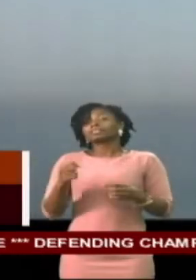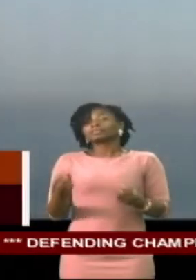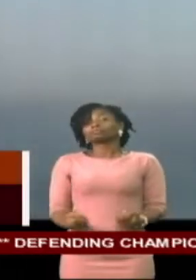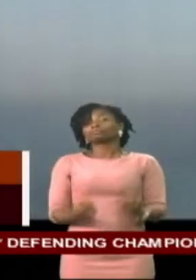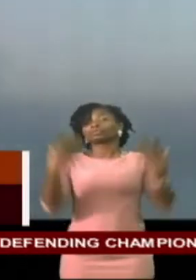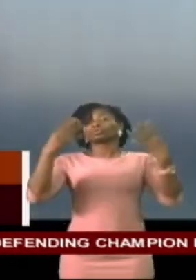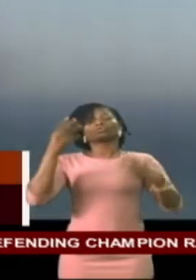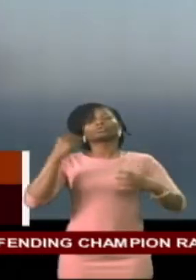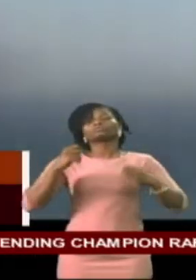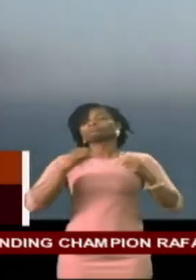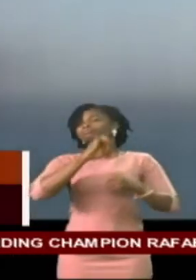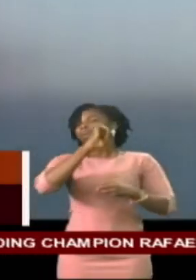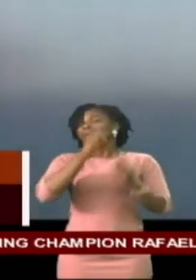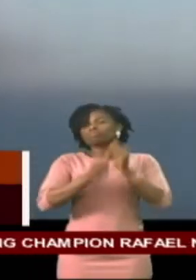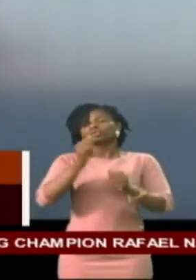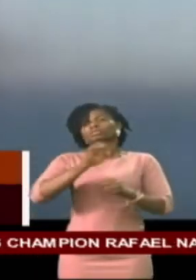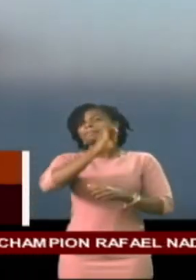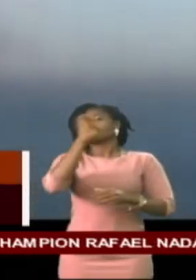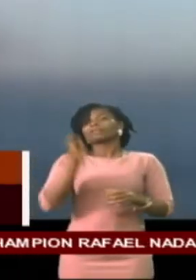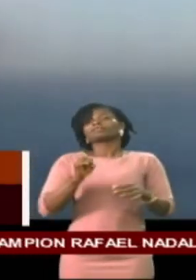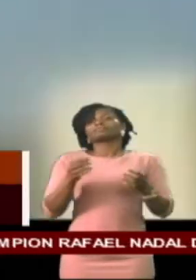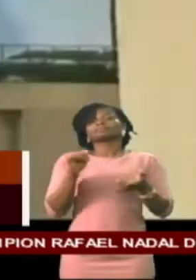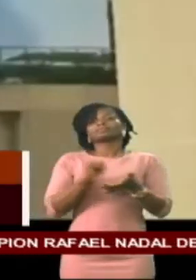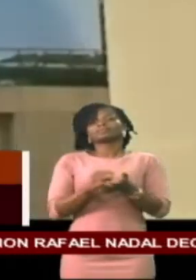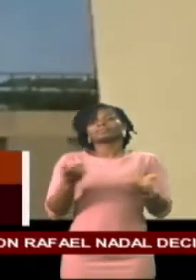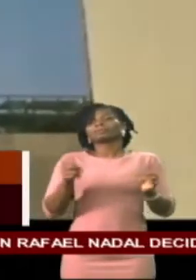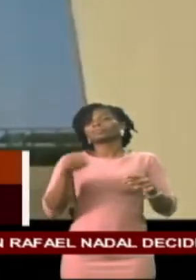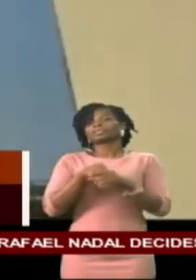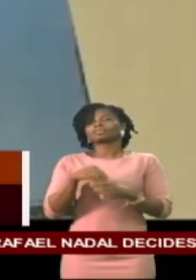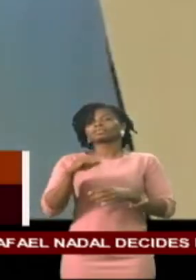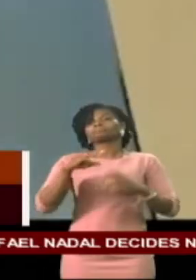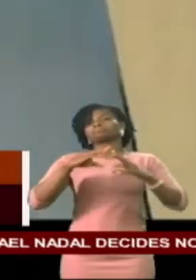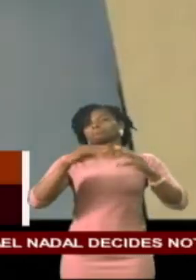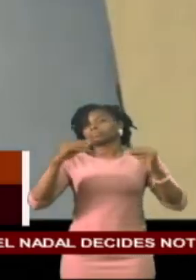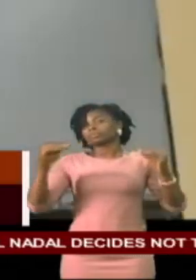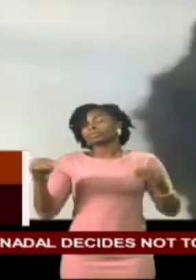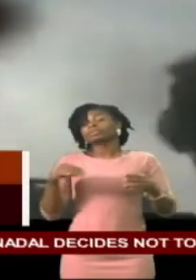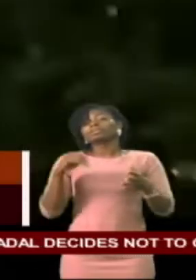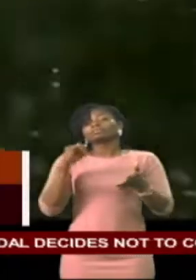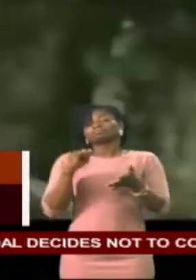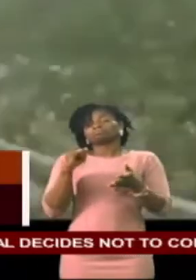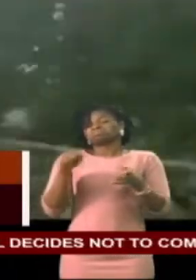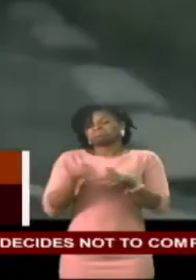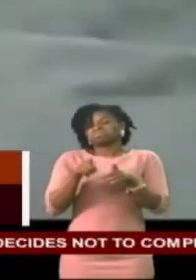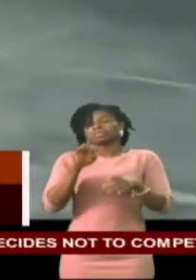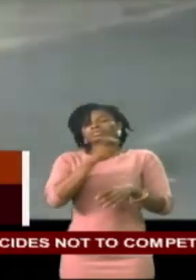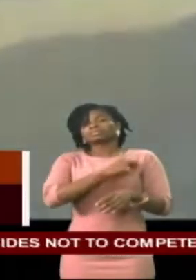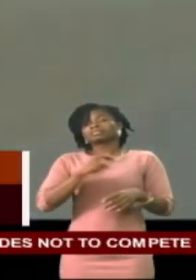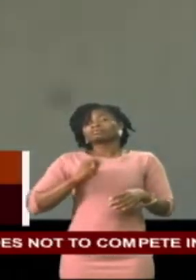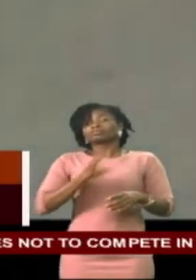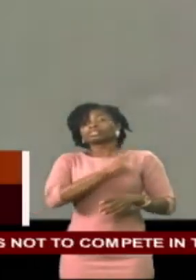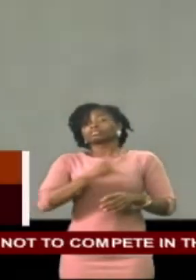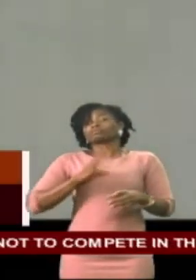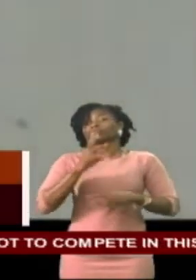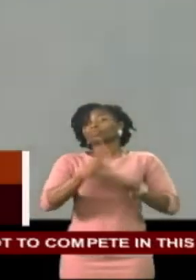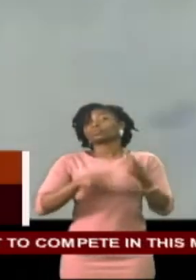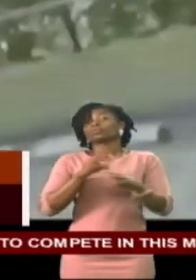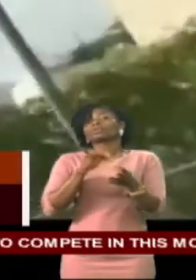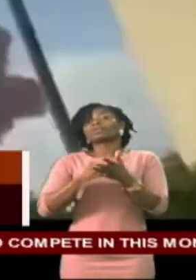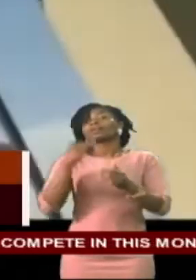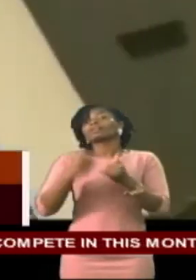most powerful ever to rip through Beirut, a city still scarred by a civil war that ended 3 decades ago, and reeling from an